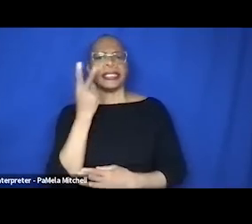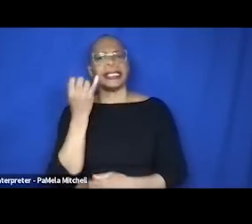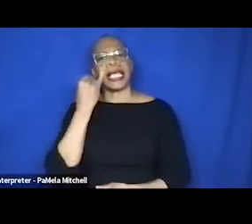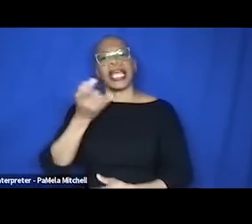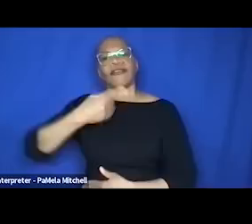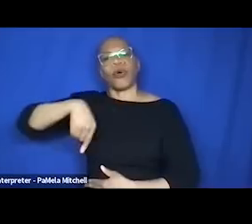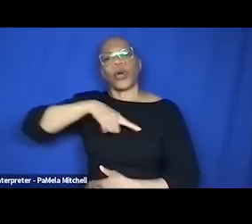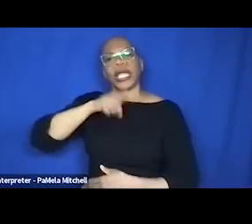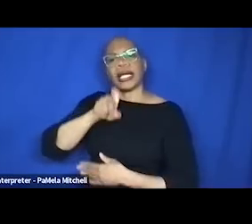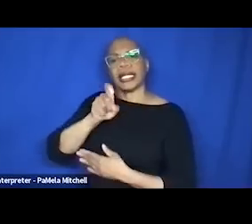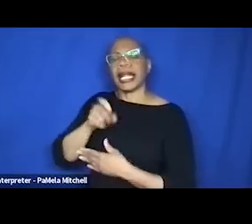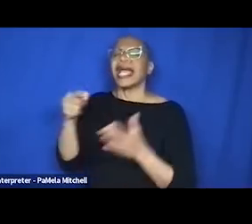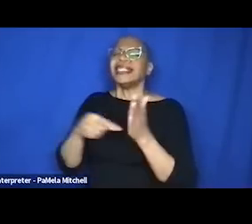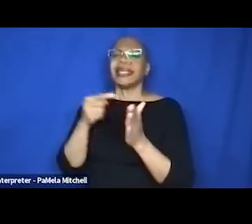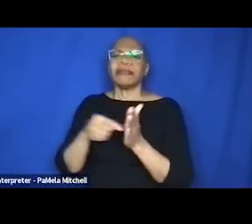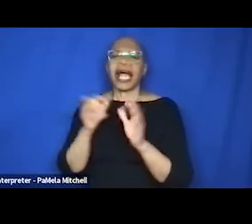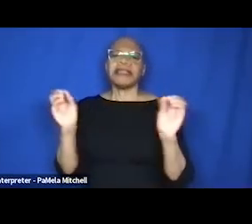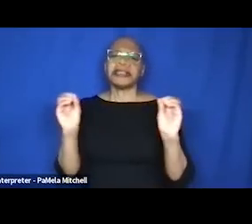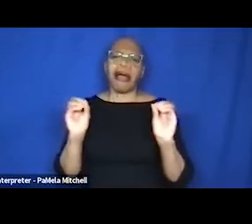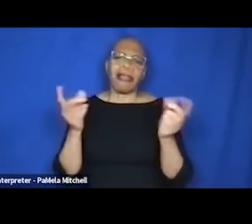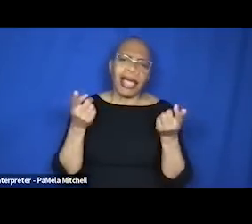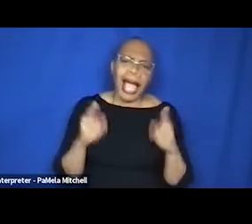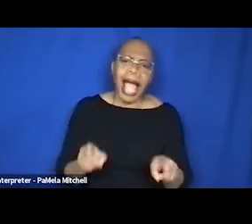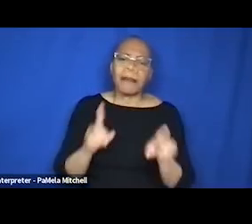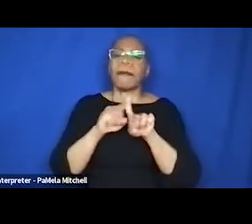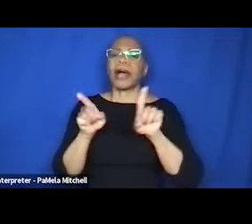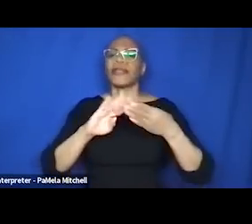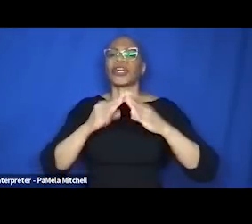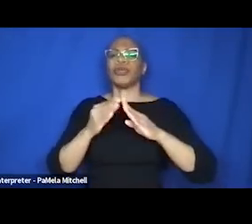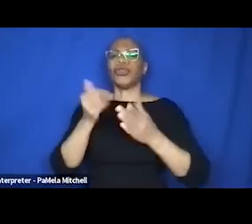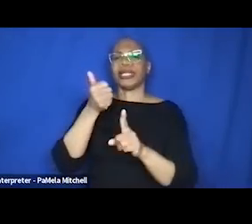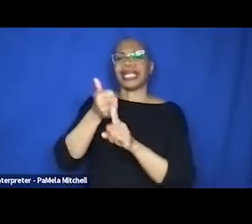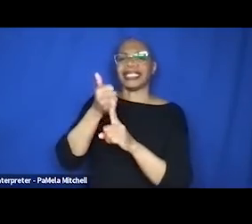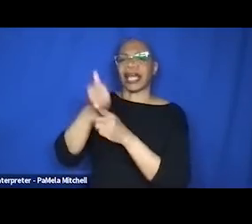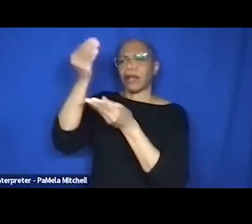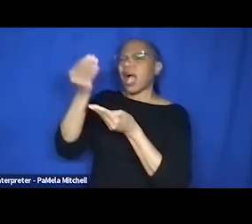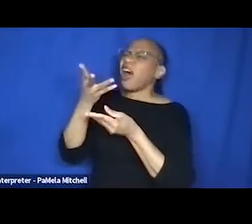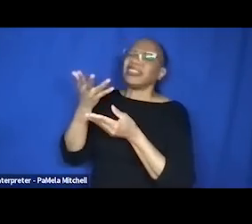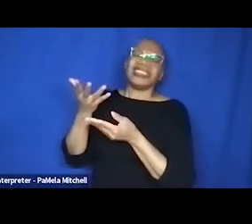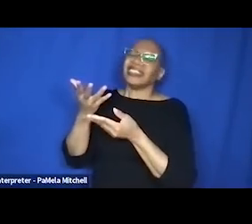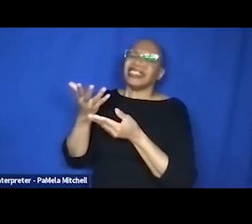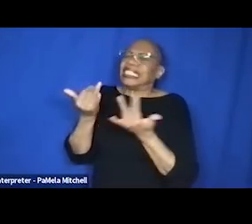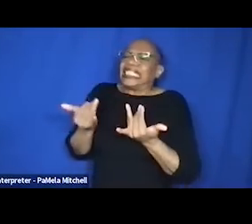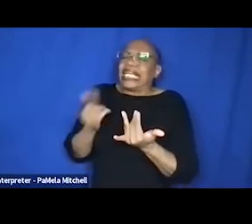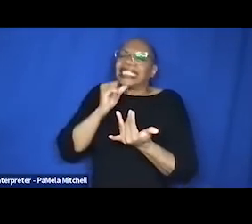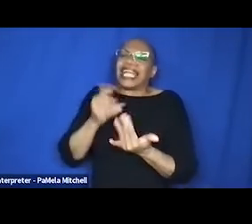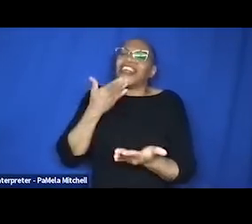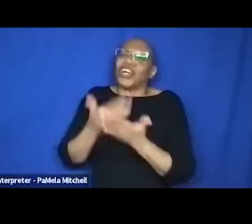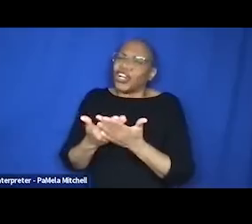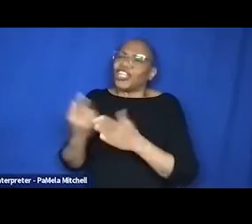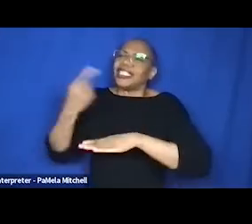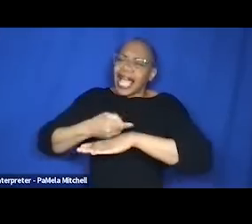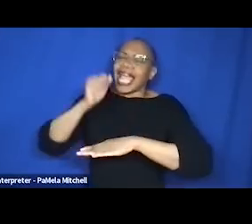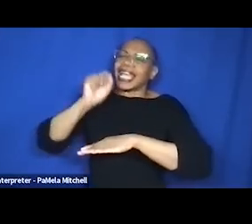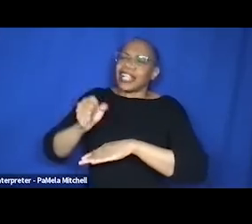going on that day. But a lot of times if anything is, the community itself will tell us, hey, today's not a good day, or can you come back,